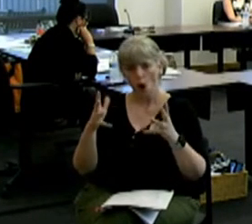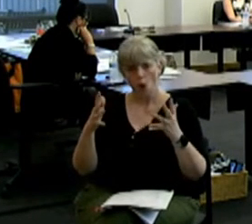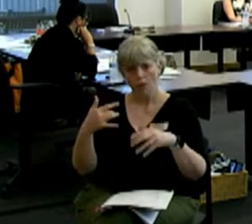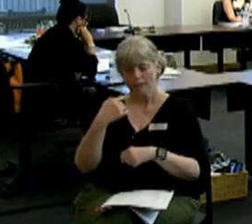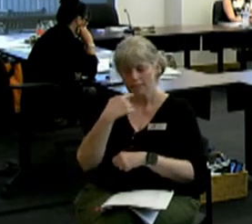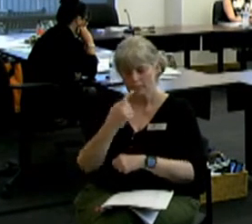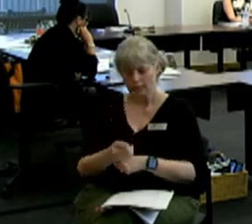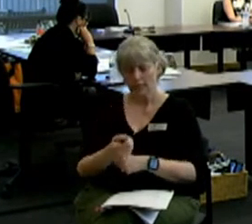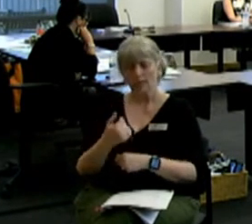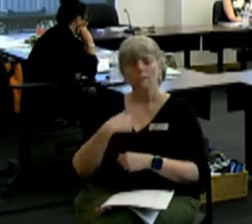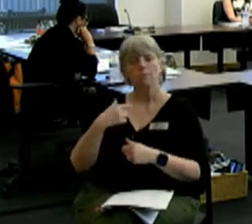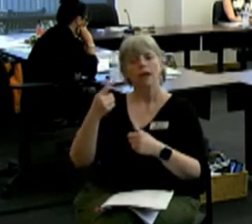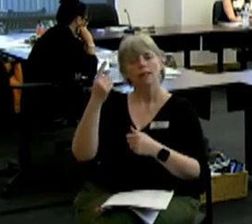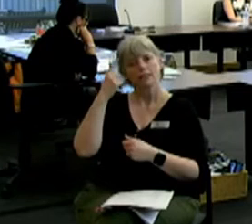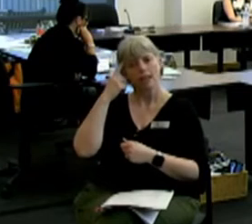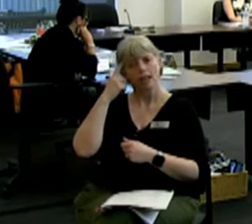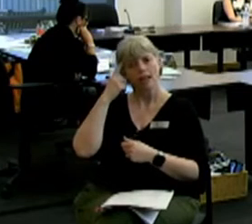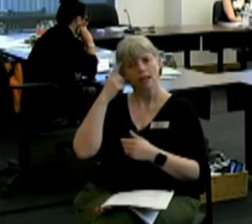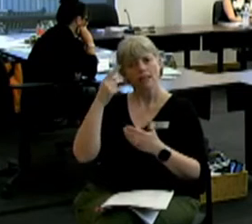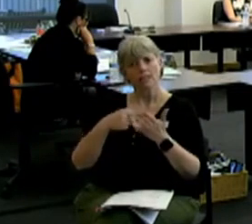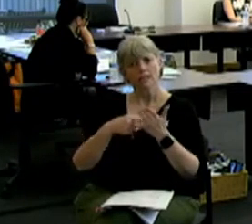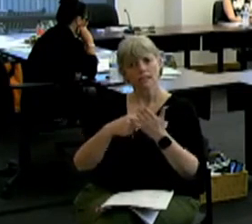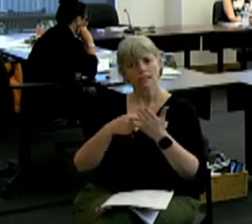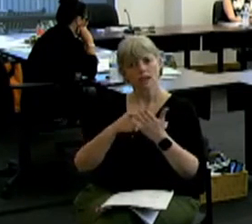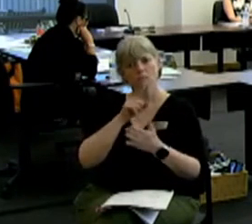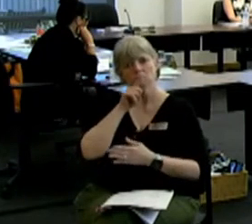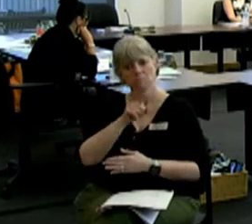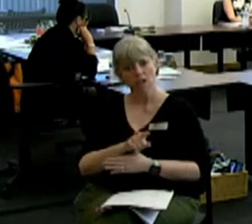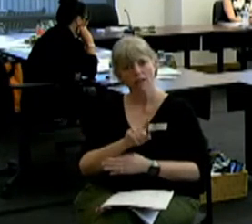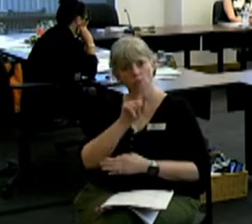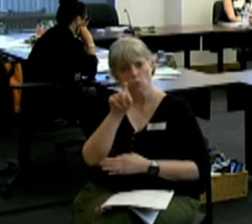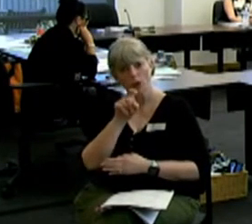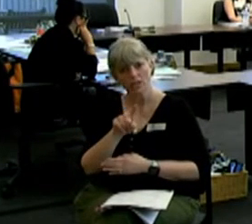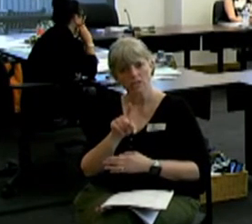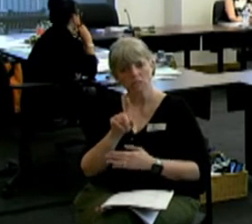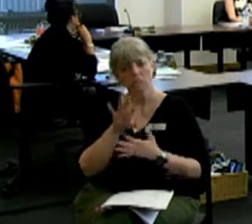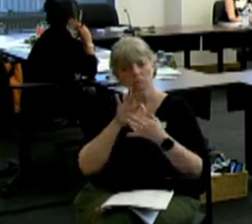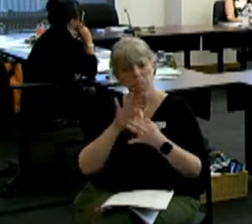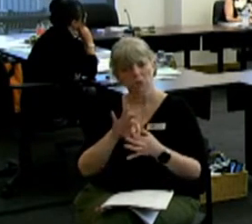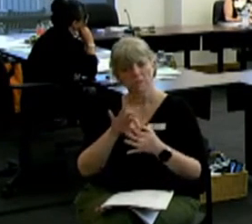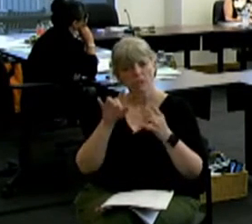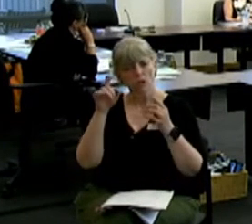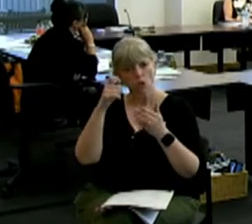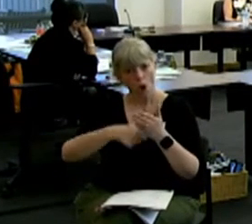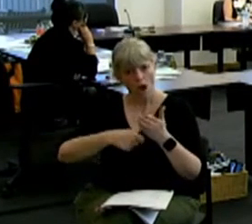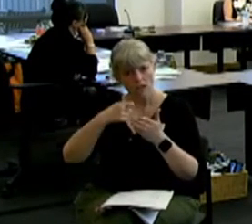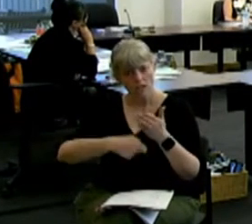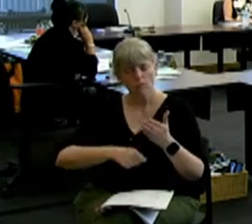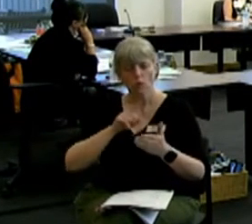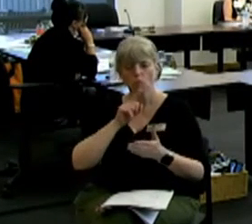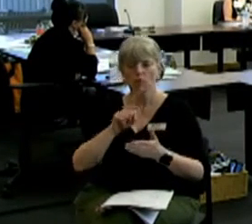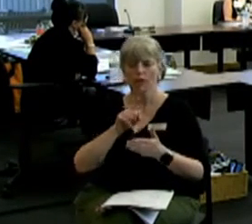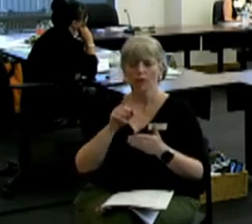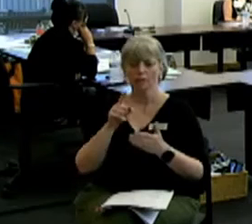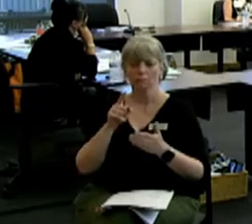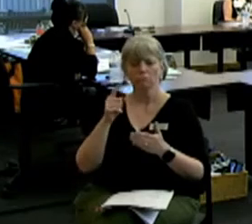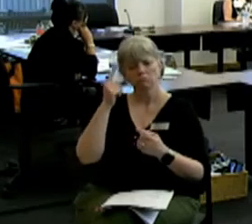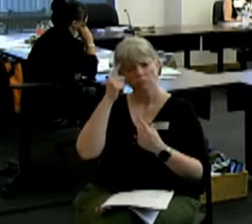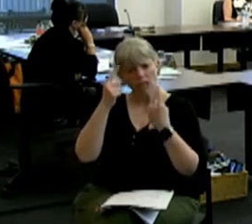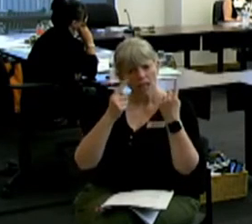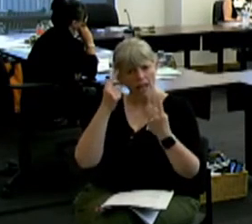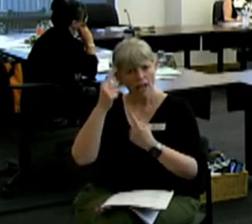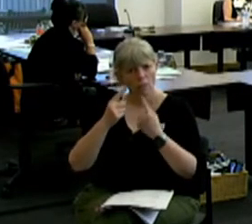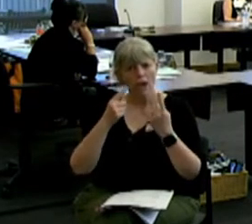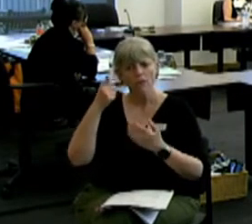already stated, but I think this is a valid question in terms of the cost. We're really conscious about the cost for a lot